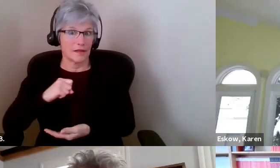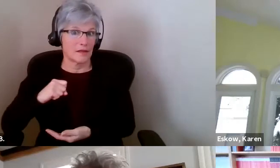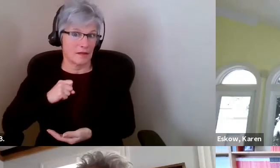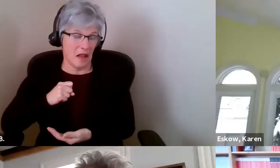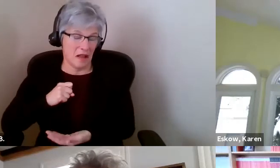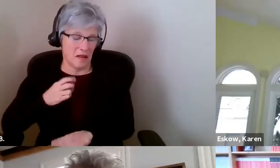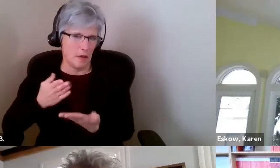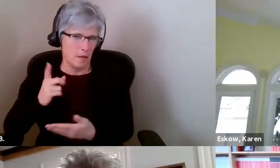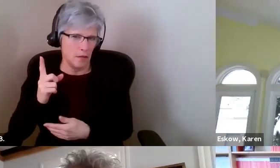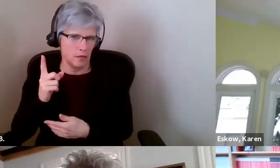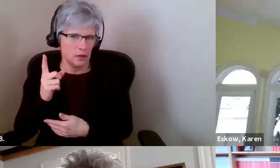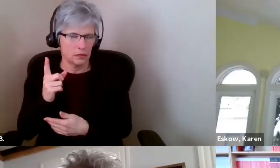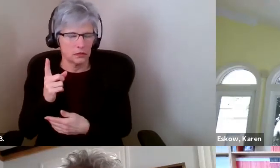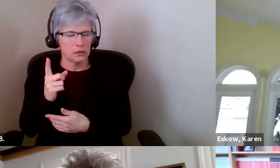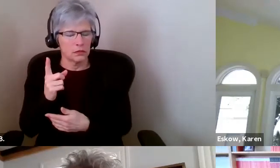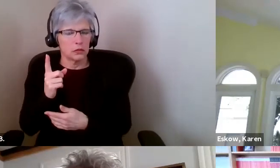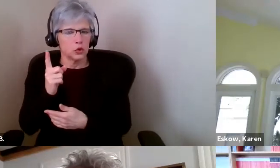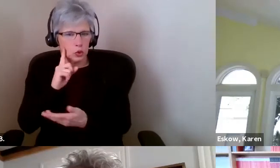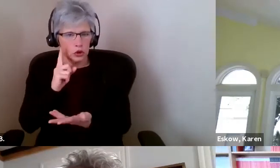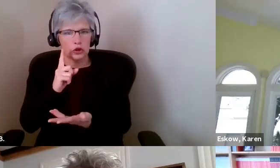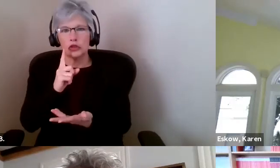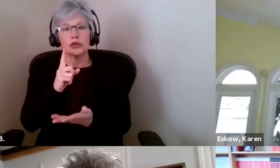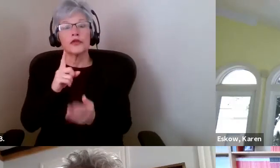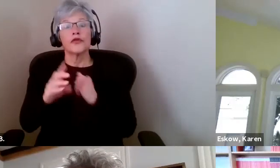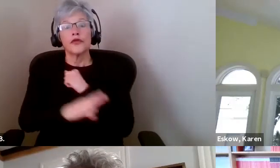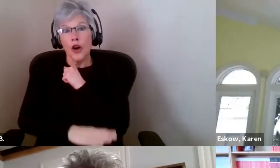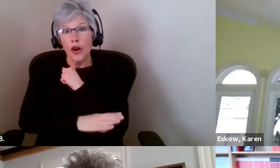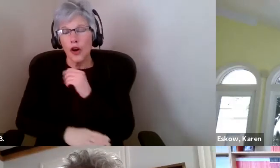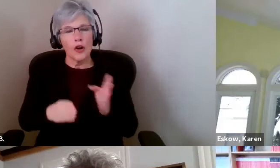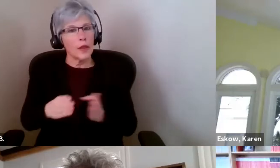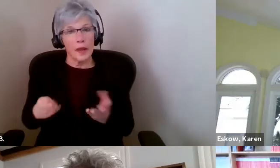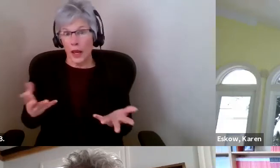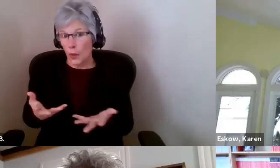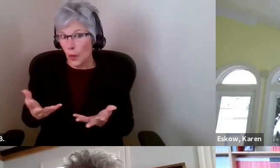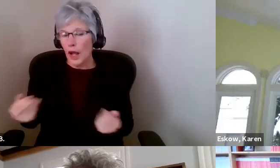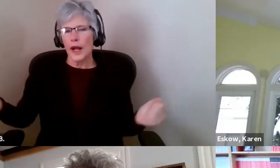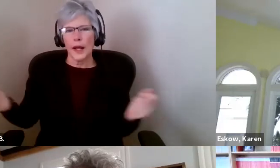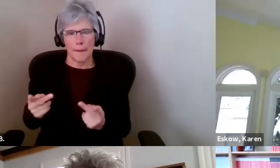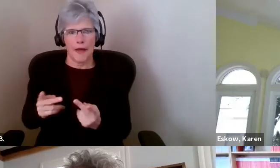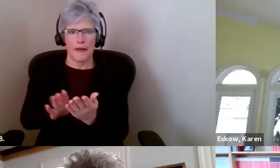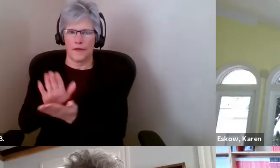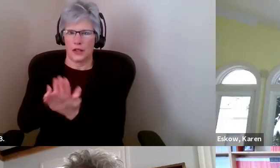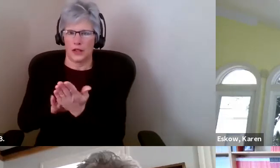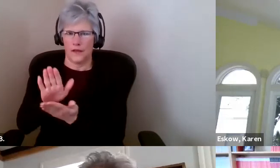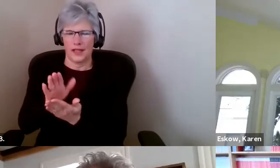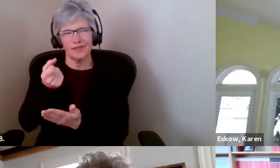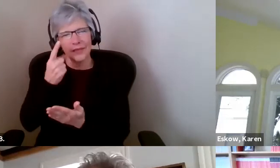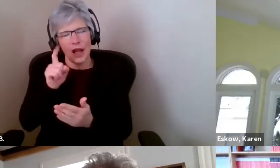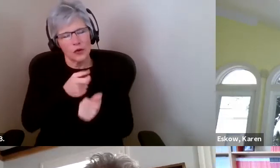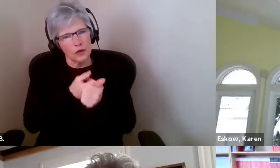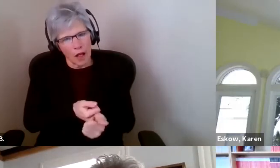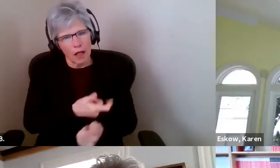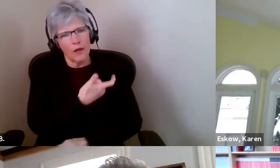the plan is to come back face-to-face. We have to follow what's going on with the virus, with the vaccinations and all of that. So